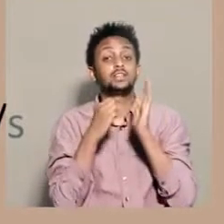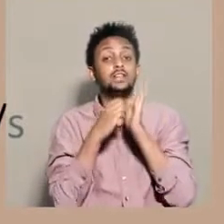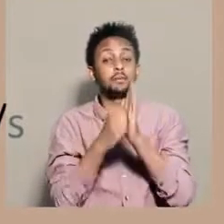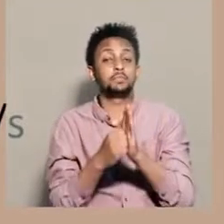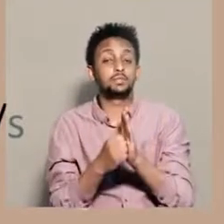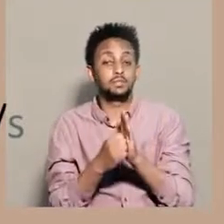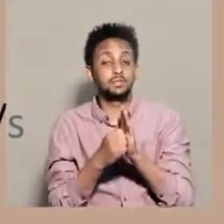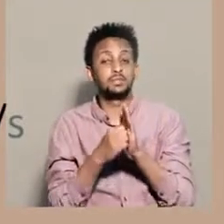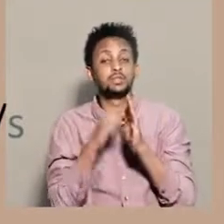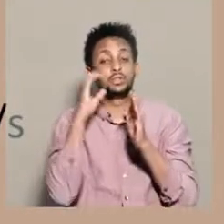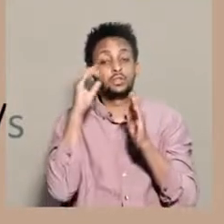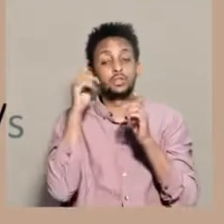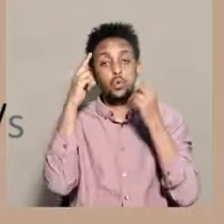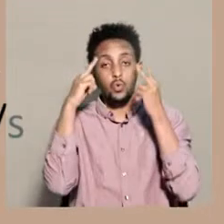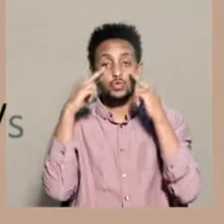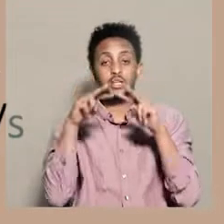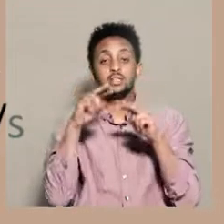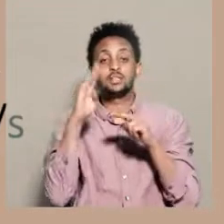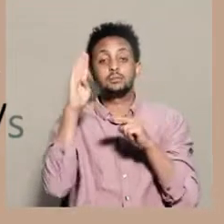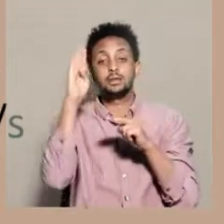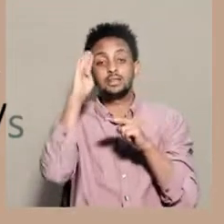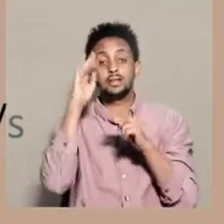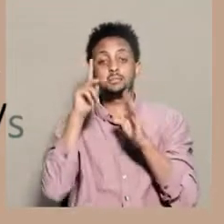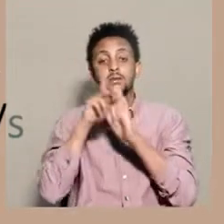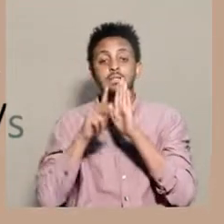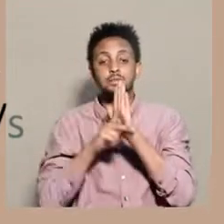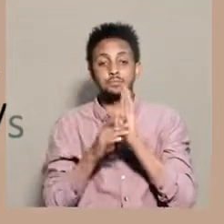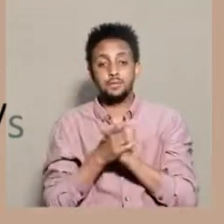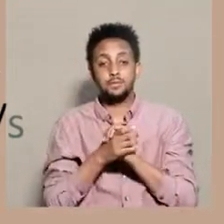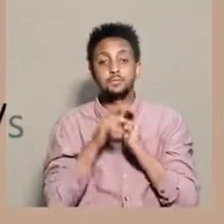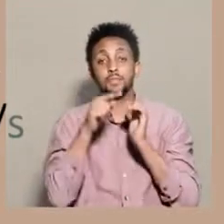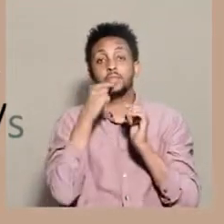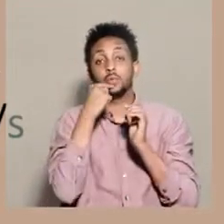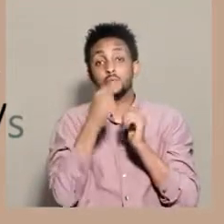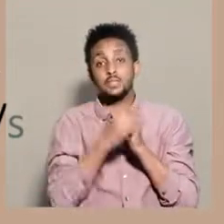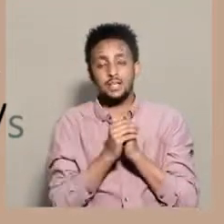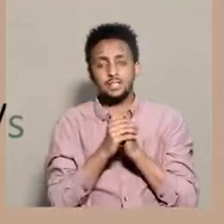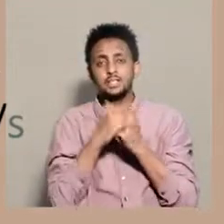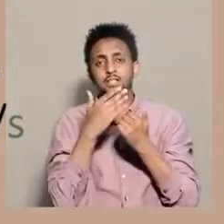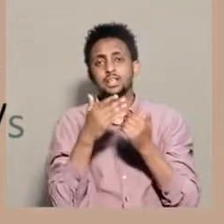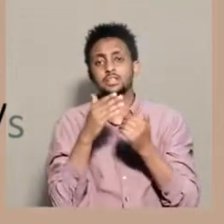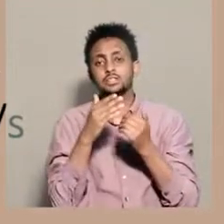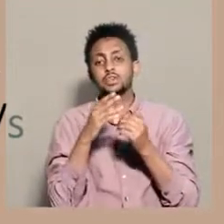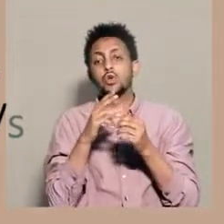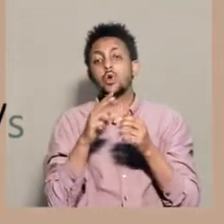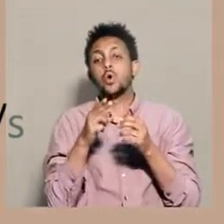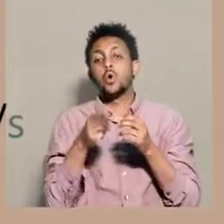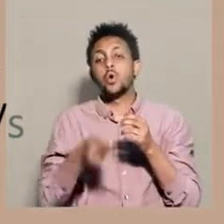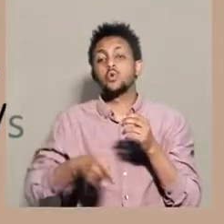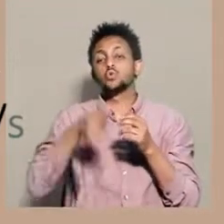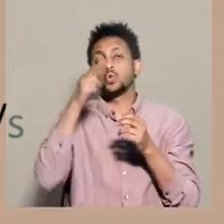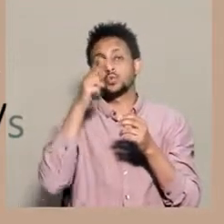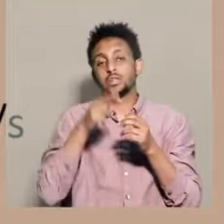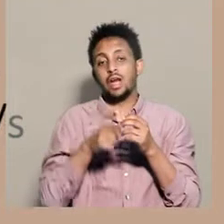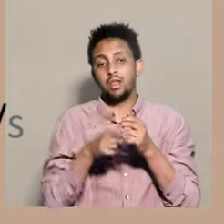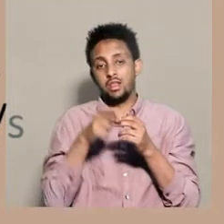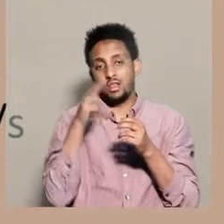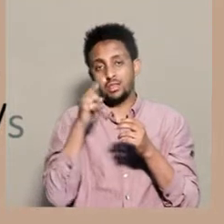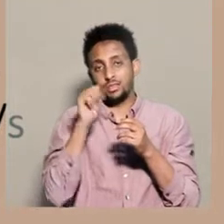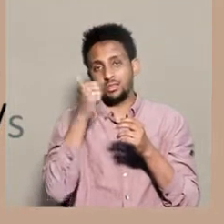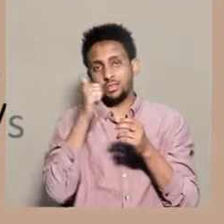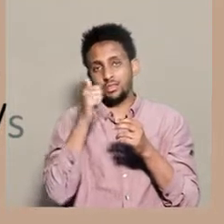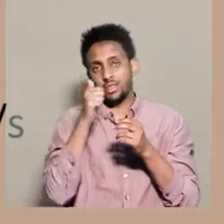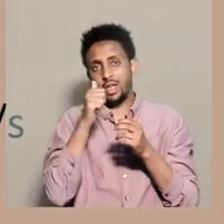example concerning on Bernoulli's principle. Here it says there is a horizontal pipe of 10